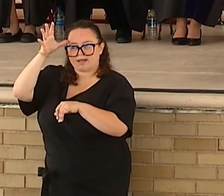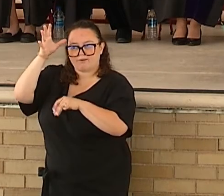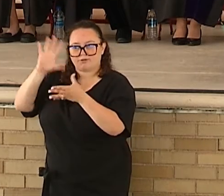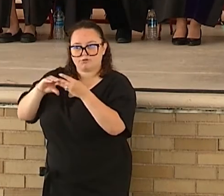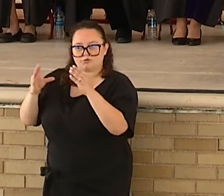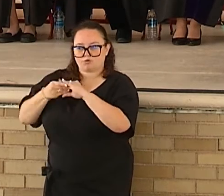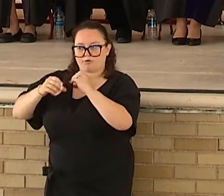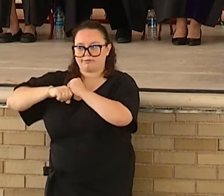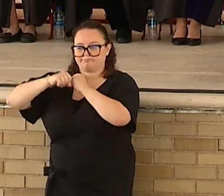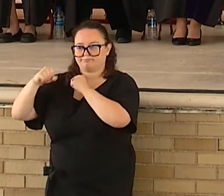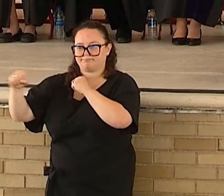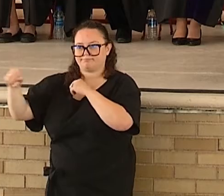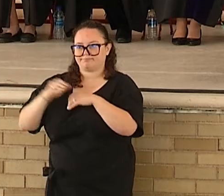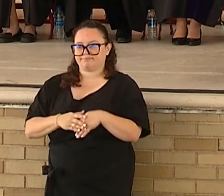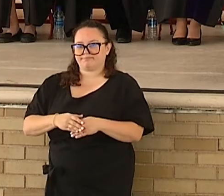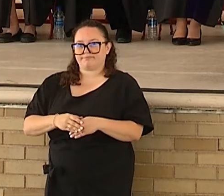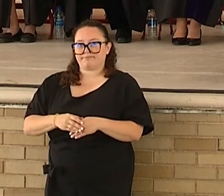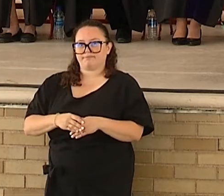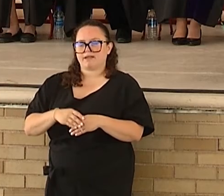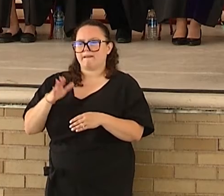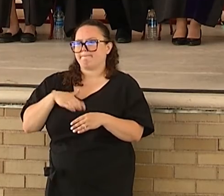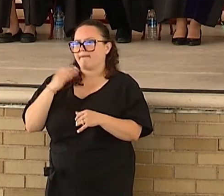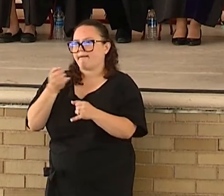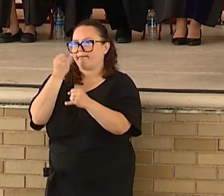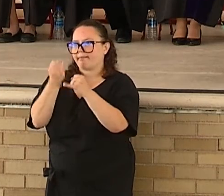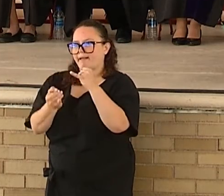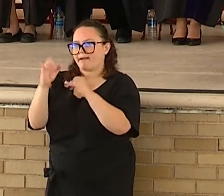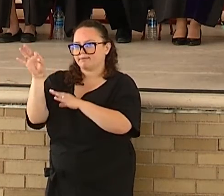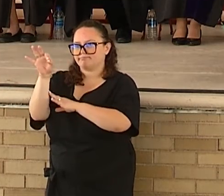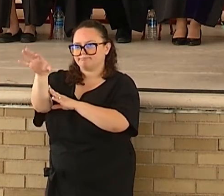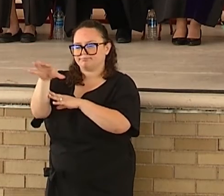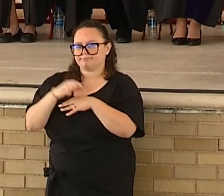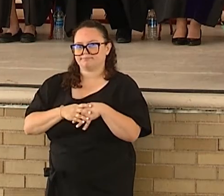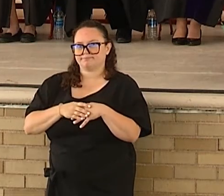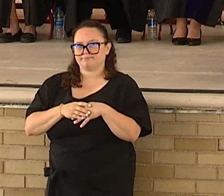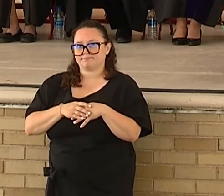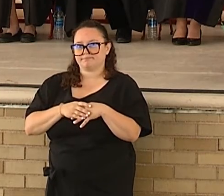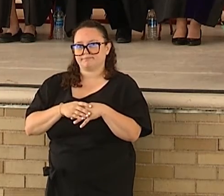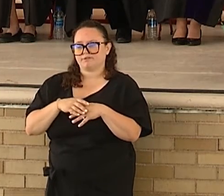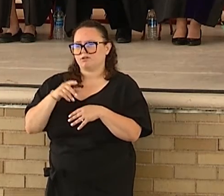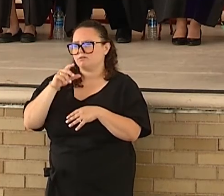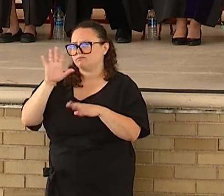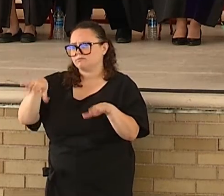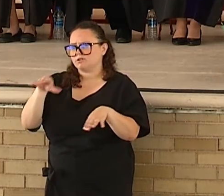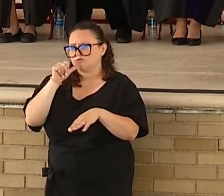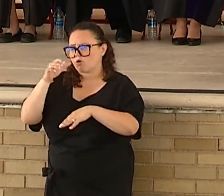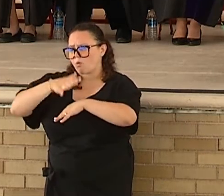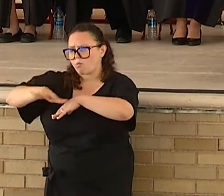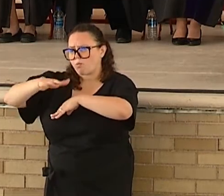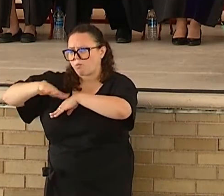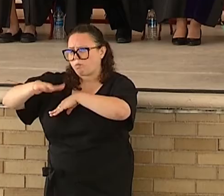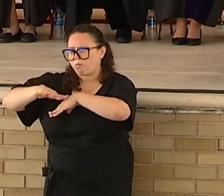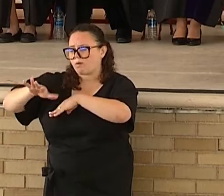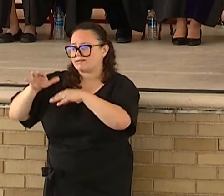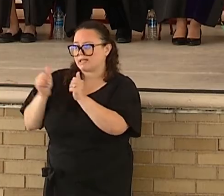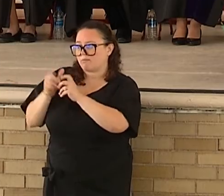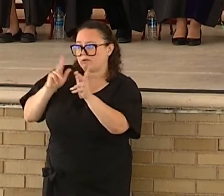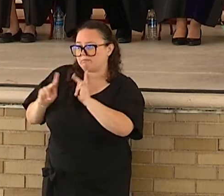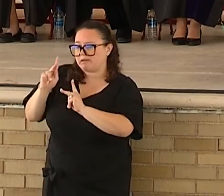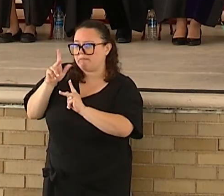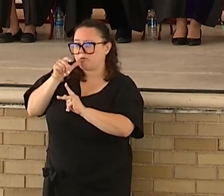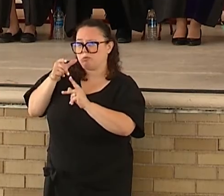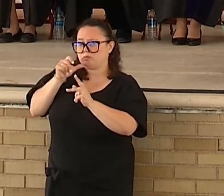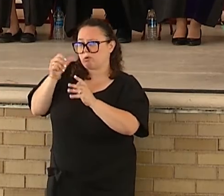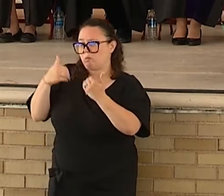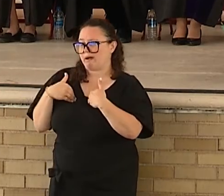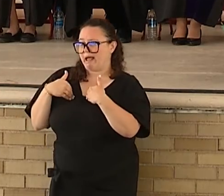one last piece of advice before I sit down, which is, don't waste time with people who aren't going where you want to go. I mean, if